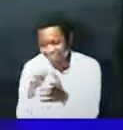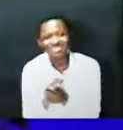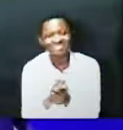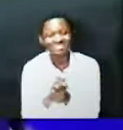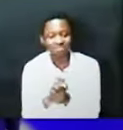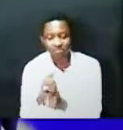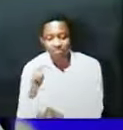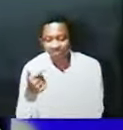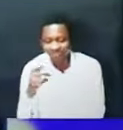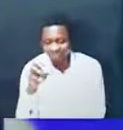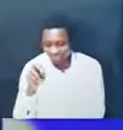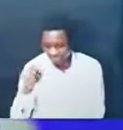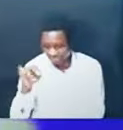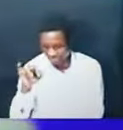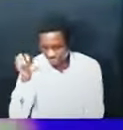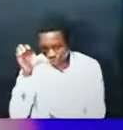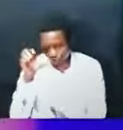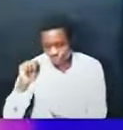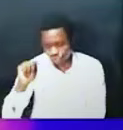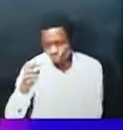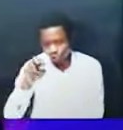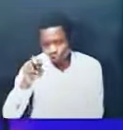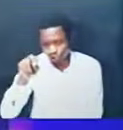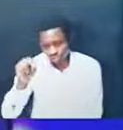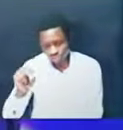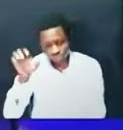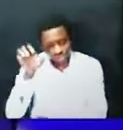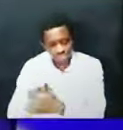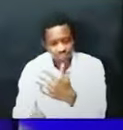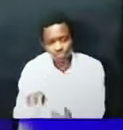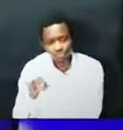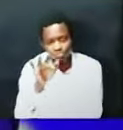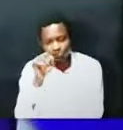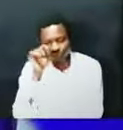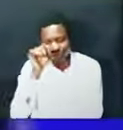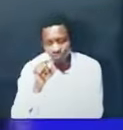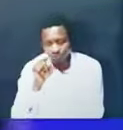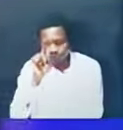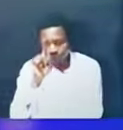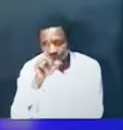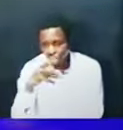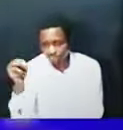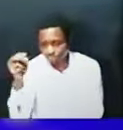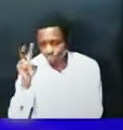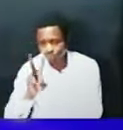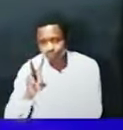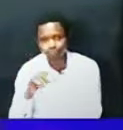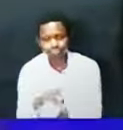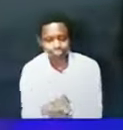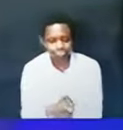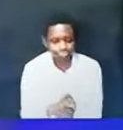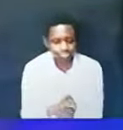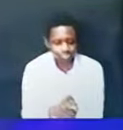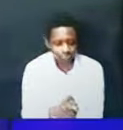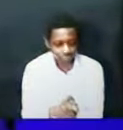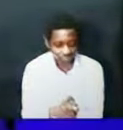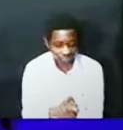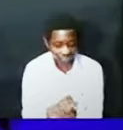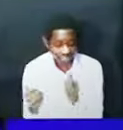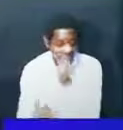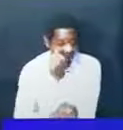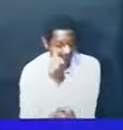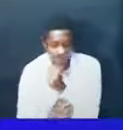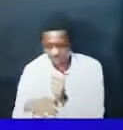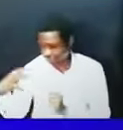Genesis 25:1-2. Ya fi mose ho me di kan. Eti edionunum enyimu edi kan ni mienu no. Abraham had taken another